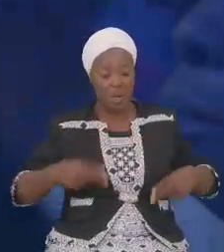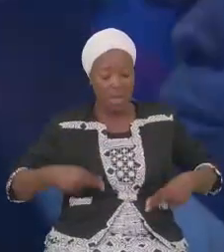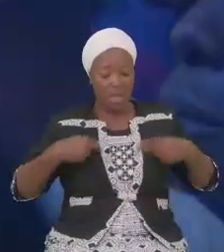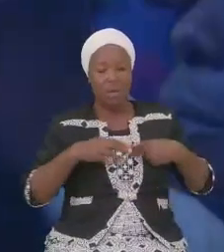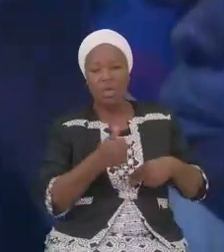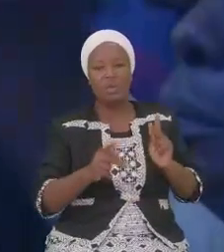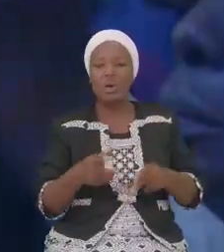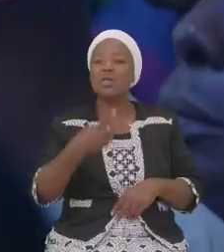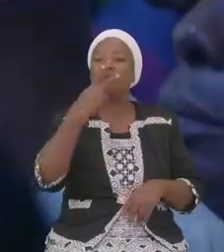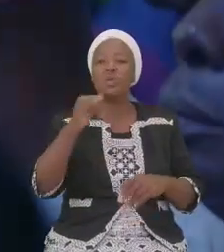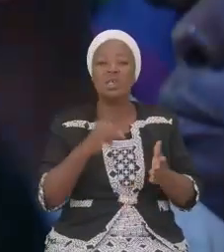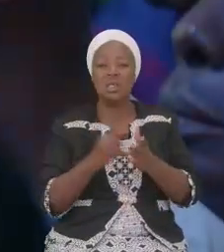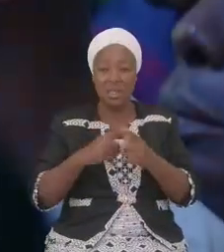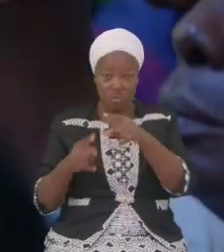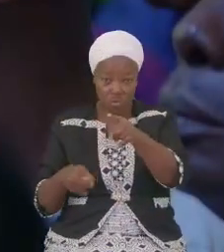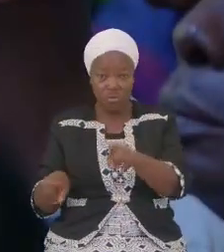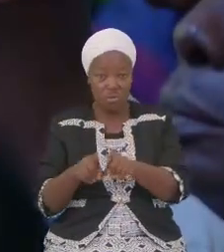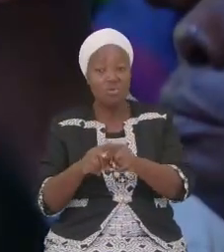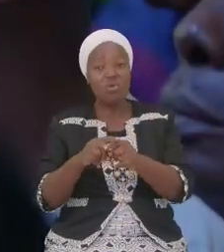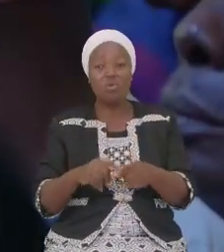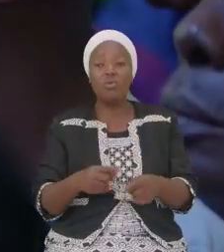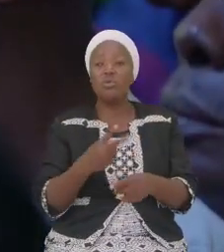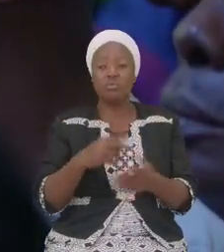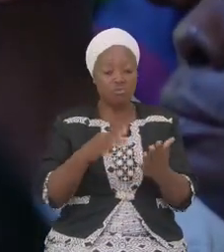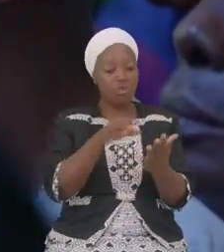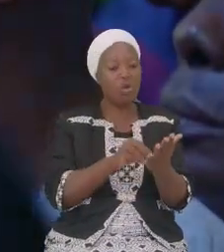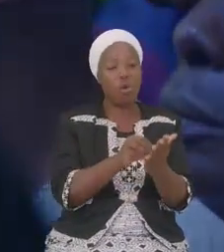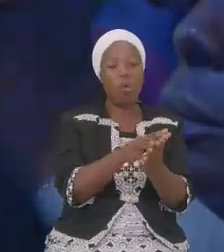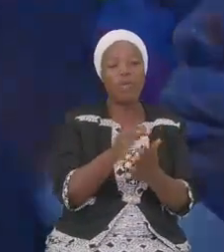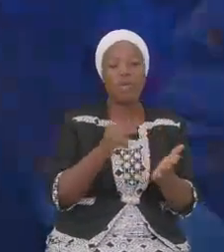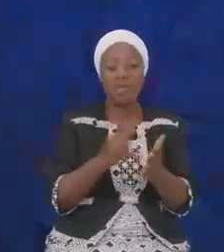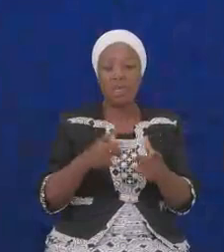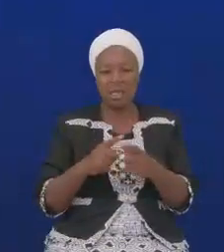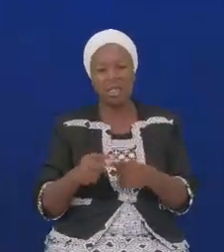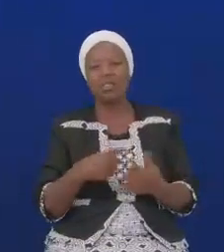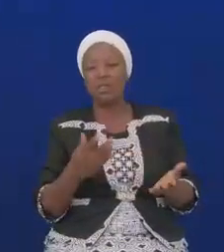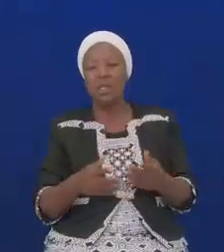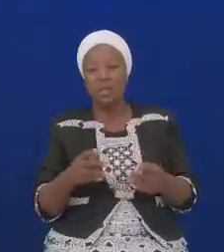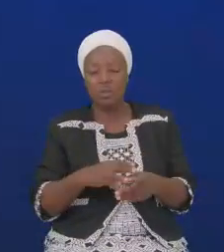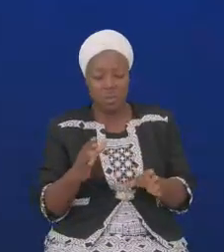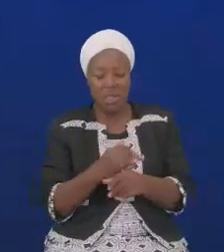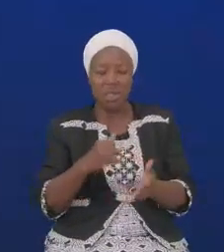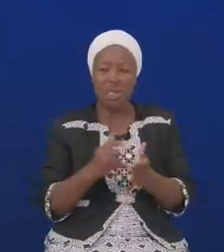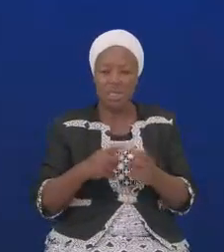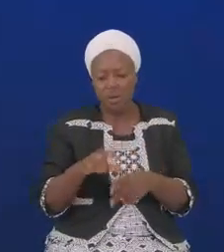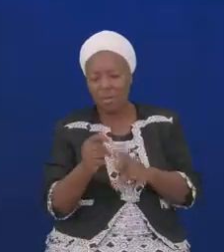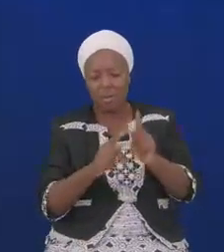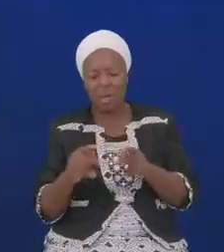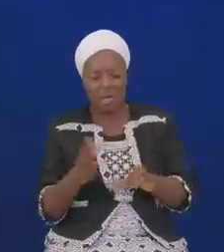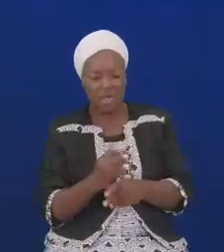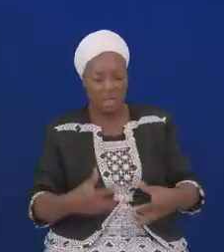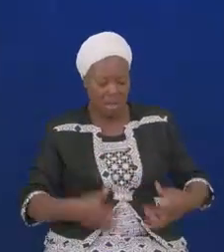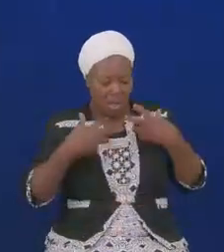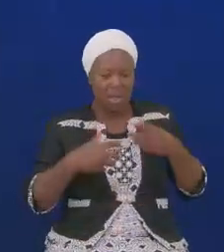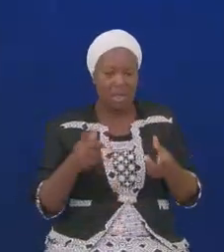smoking it, and so you smoke it, you're killing yourself. Other people are getting angry, and they're fighting, and they're violent, and